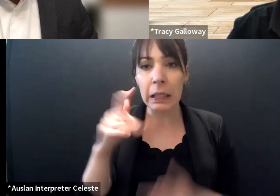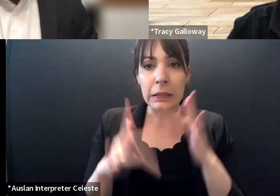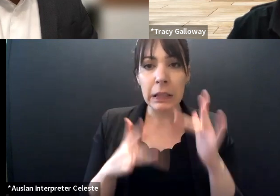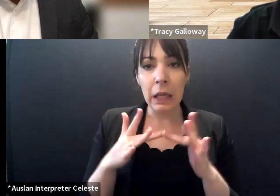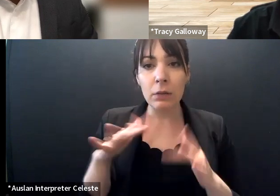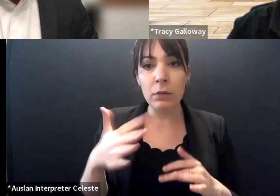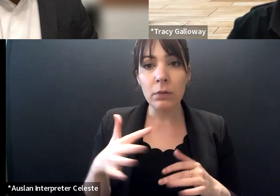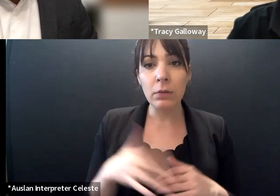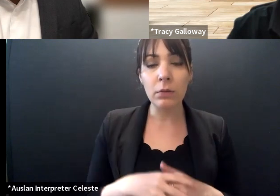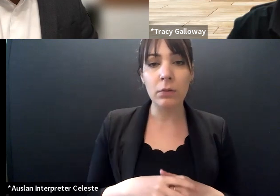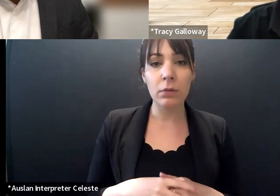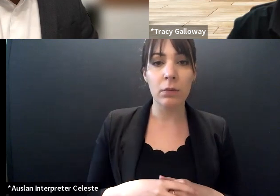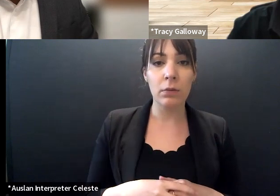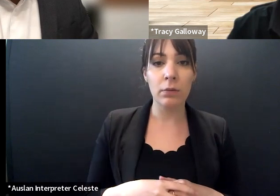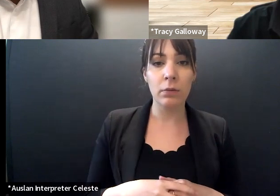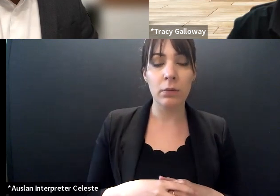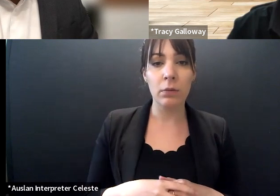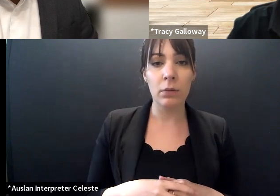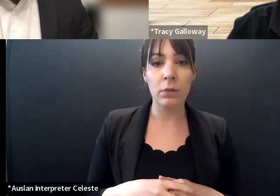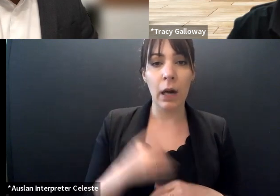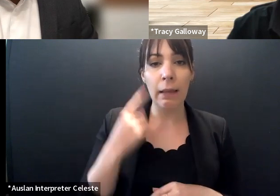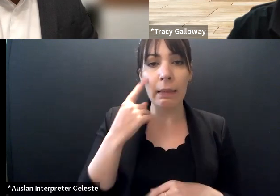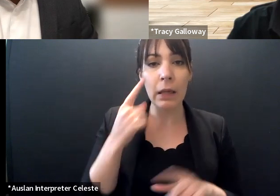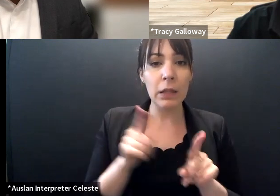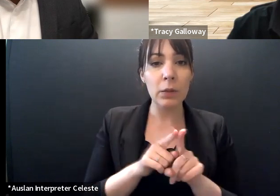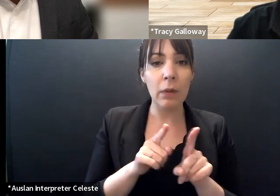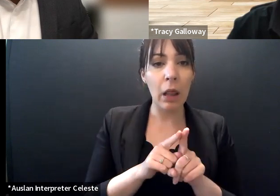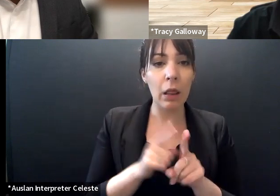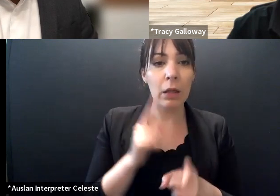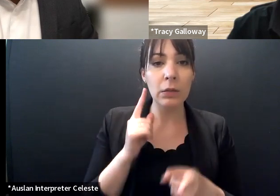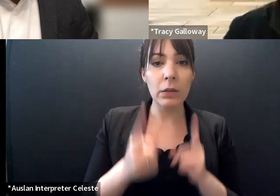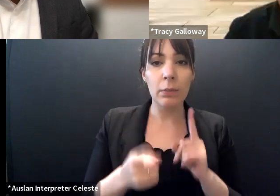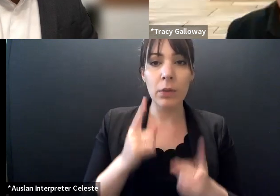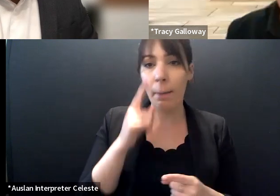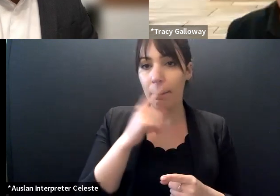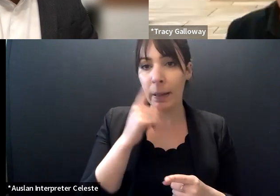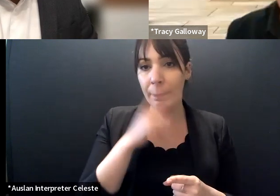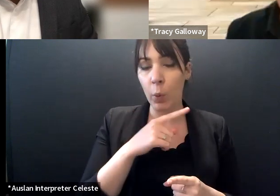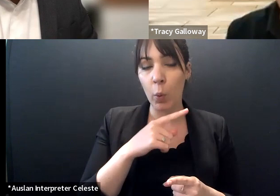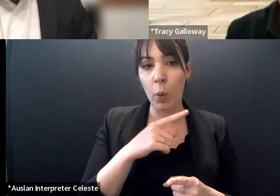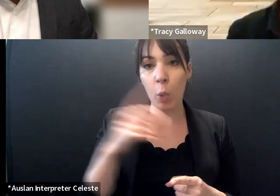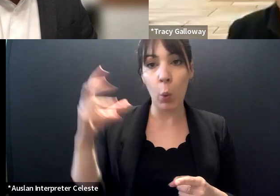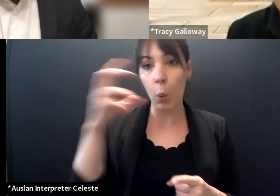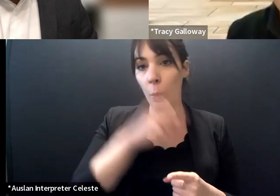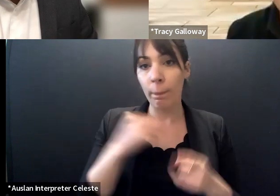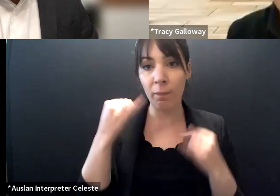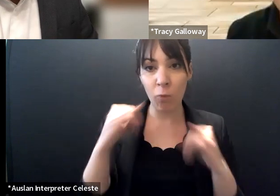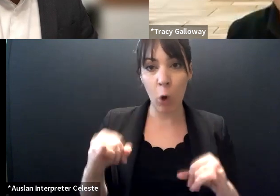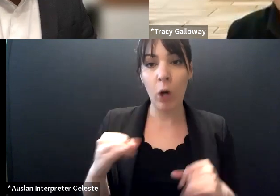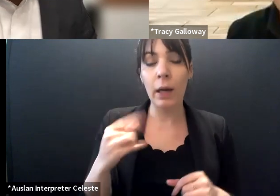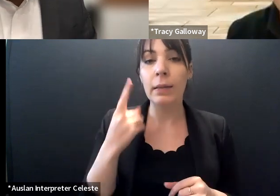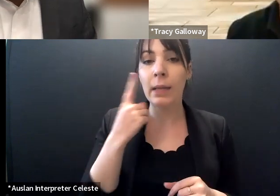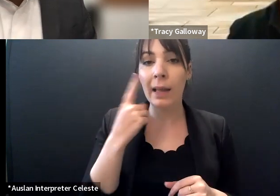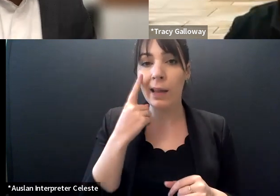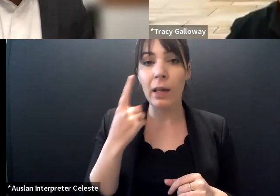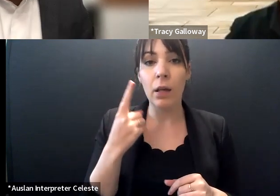of a misconception out there that these disabilities, when in actual fact it can benefit everyone